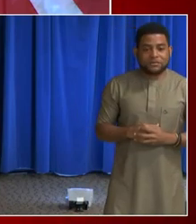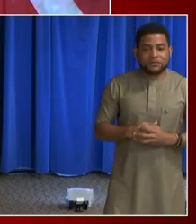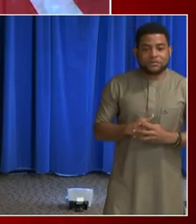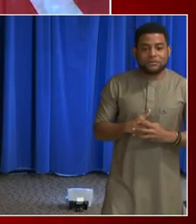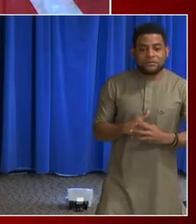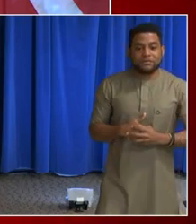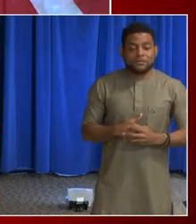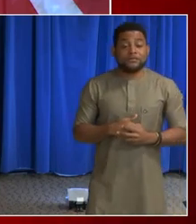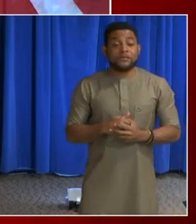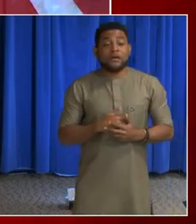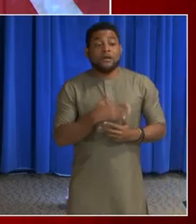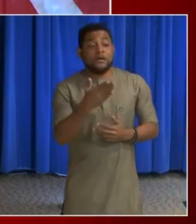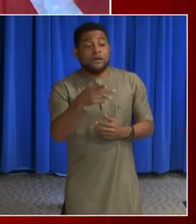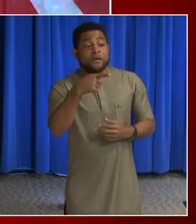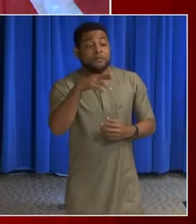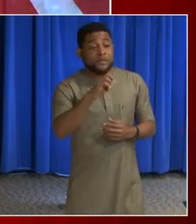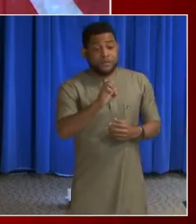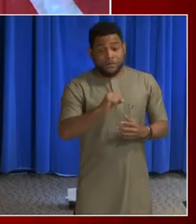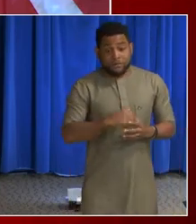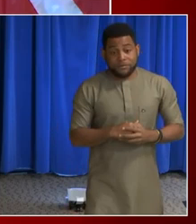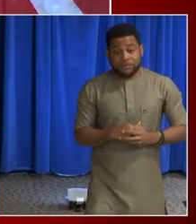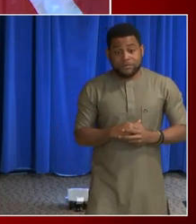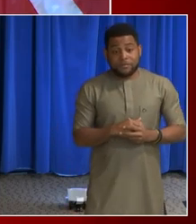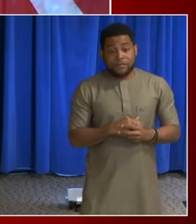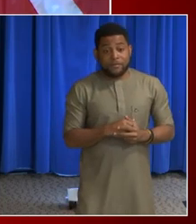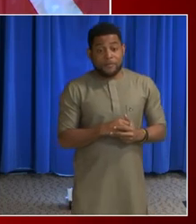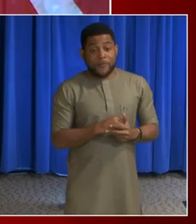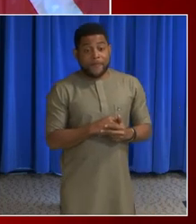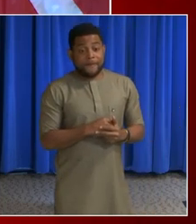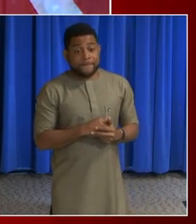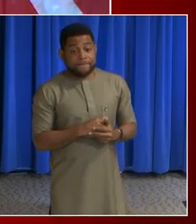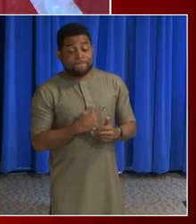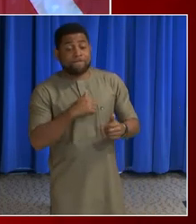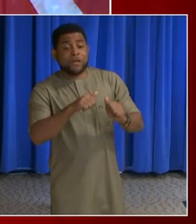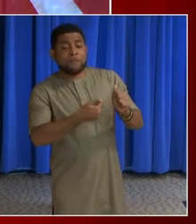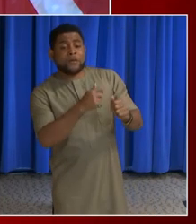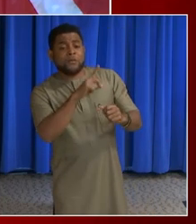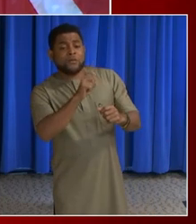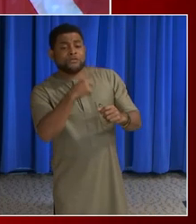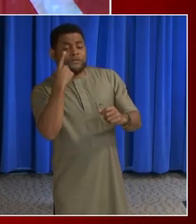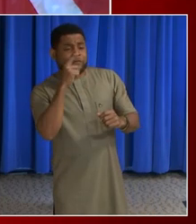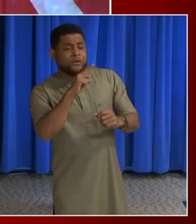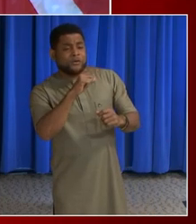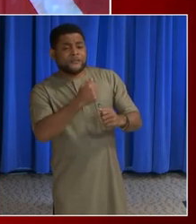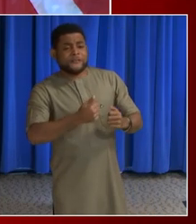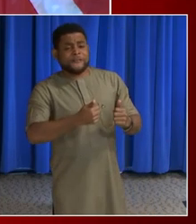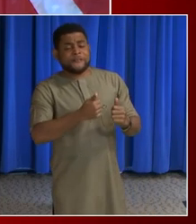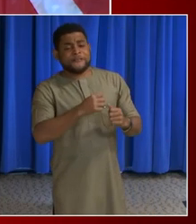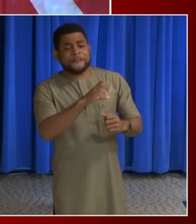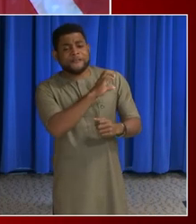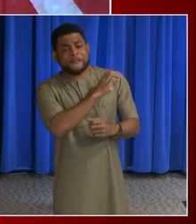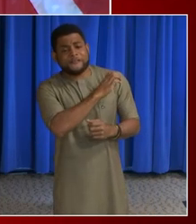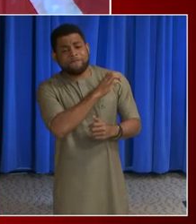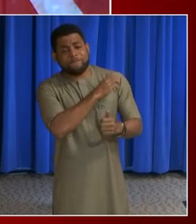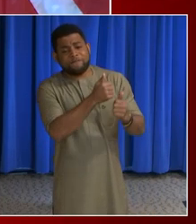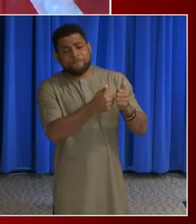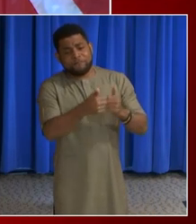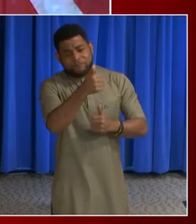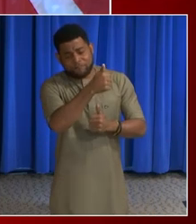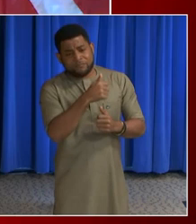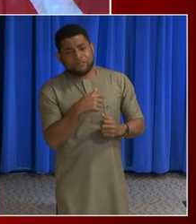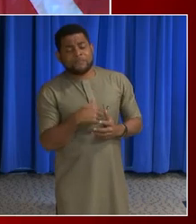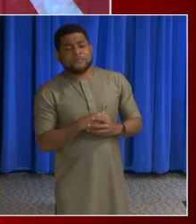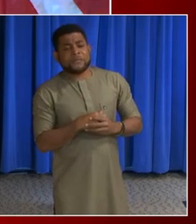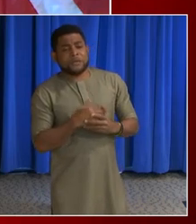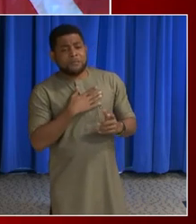Mayor, for you, and I also have a follow-up question for the chief as well, please. Mayor, my question for you is in regards to the